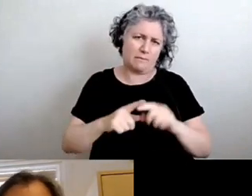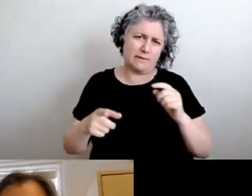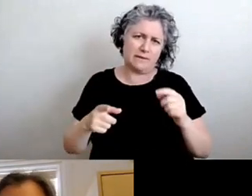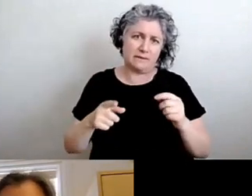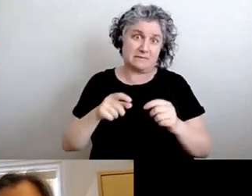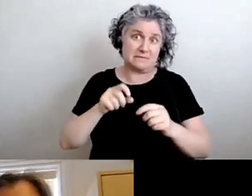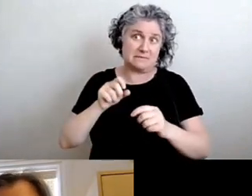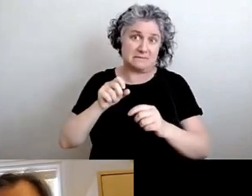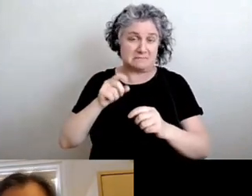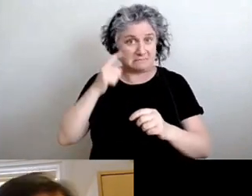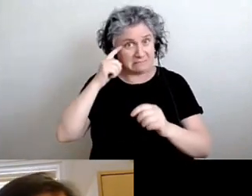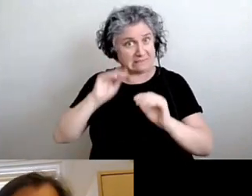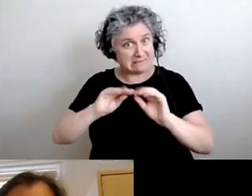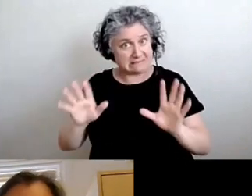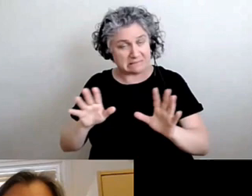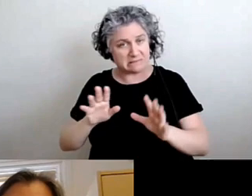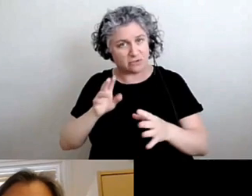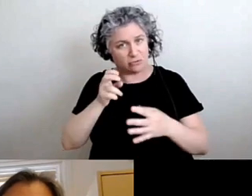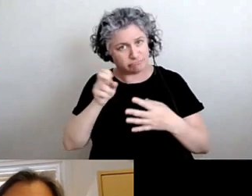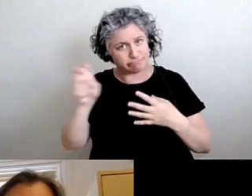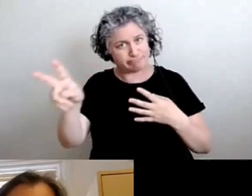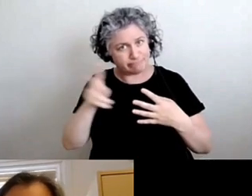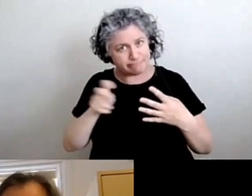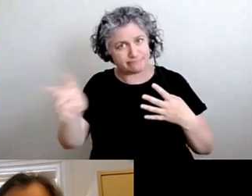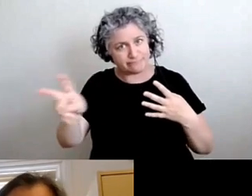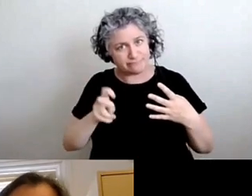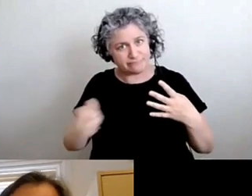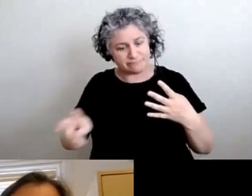made sense for that post.